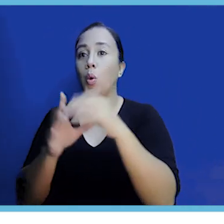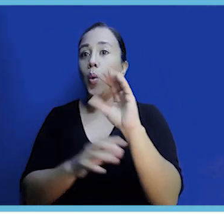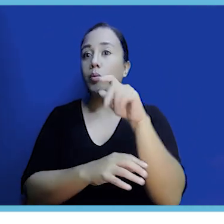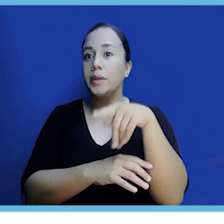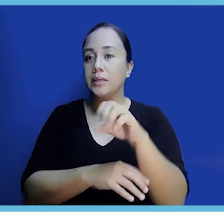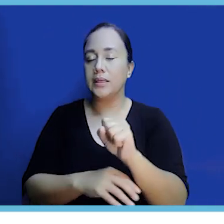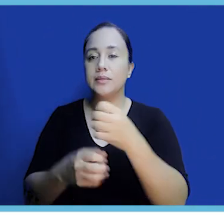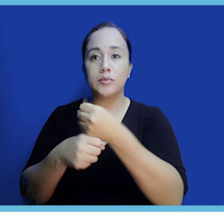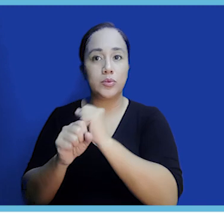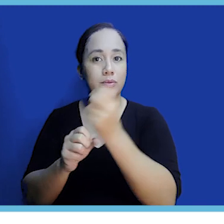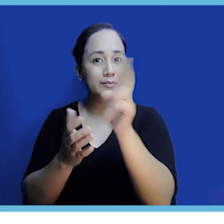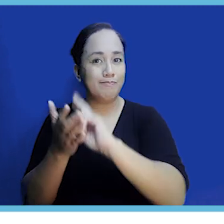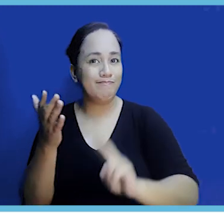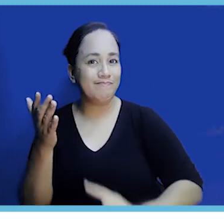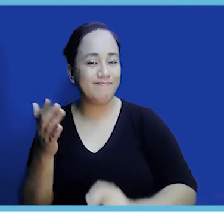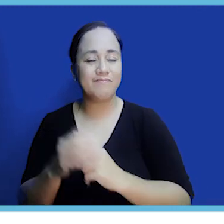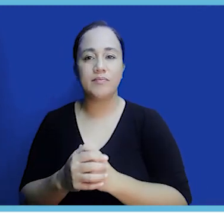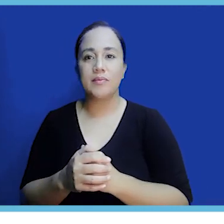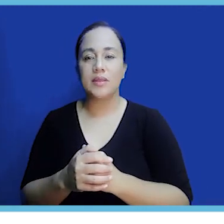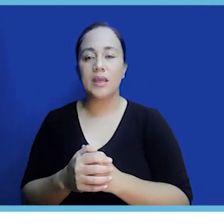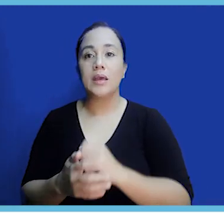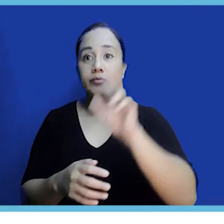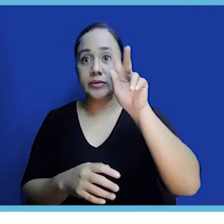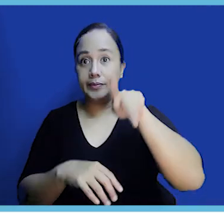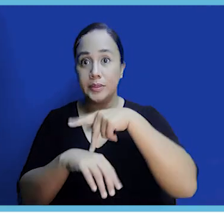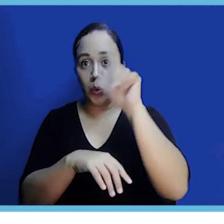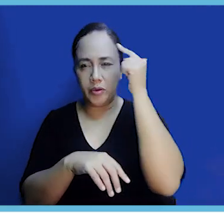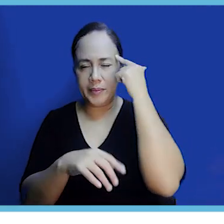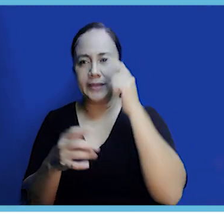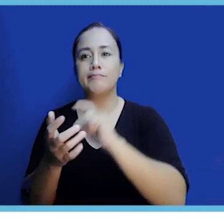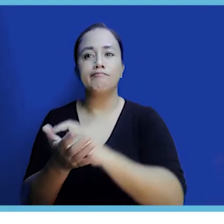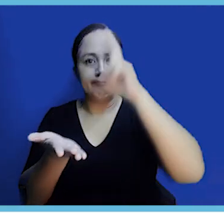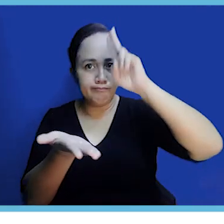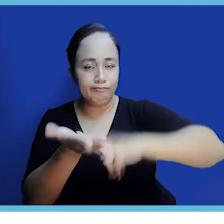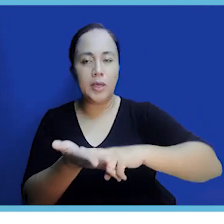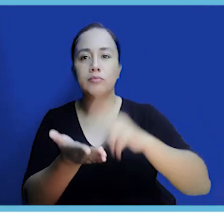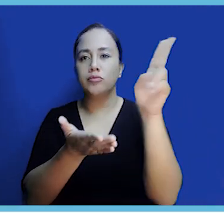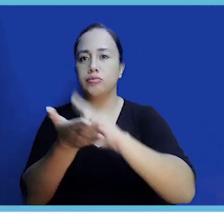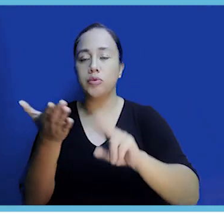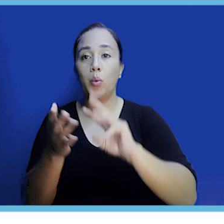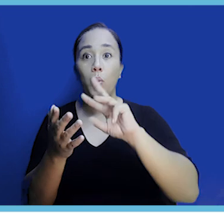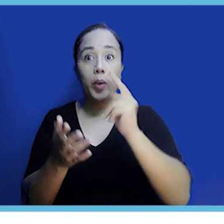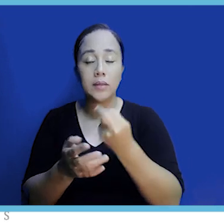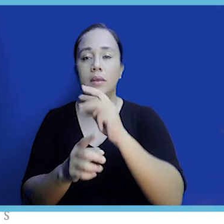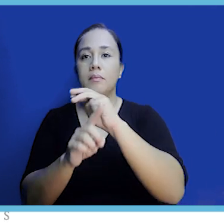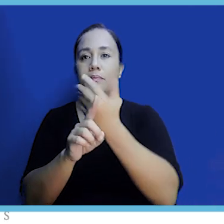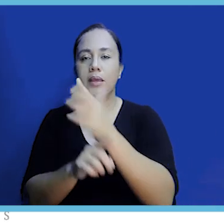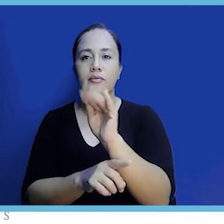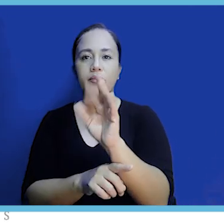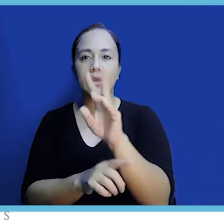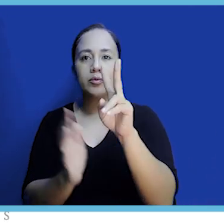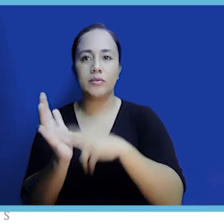OPDs in the creation of the UNCRPD. The Philippine government ratified the UNCRPD on